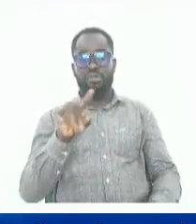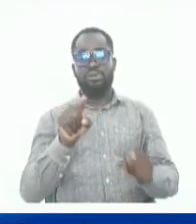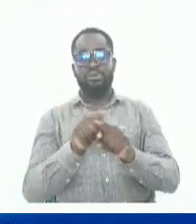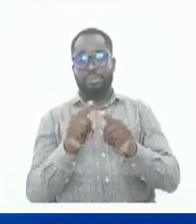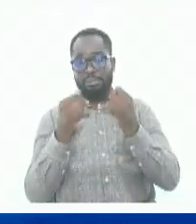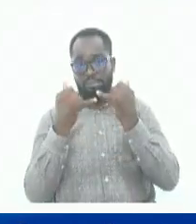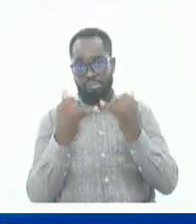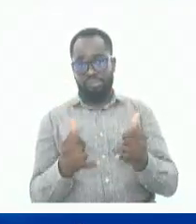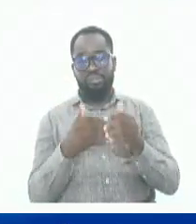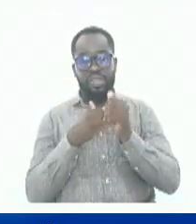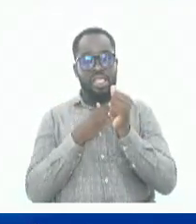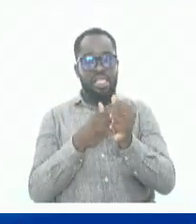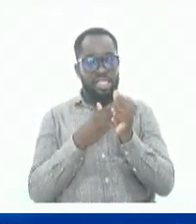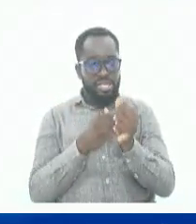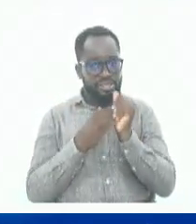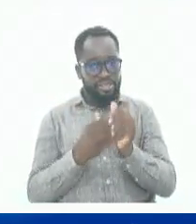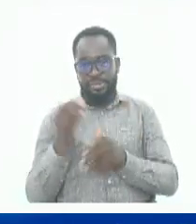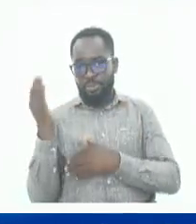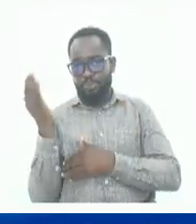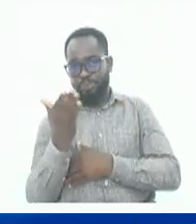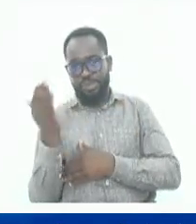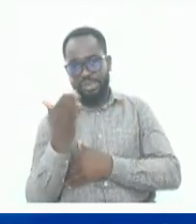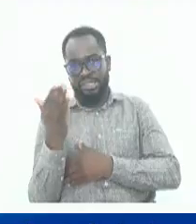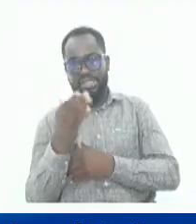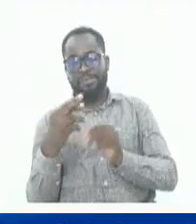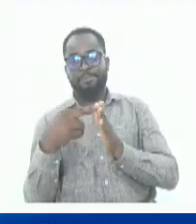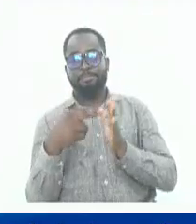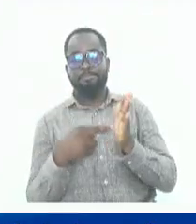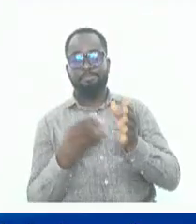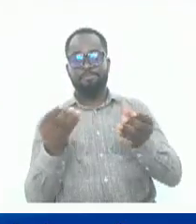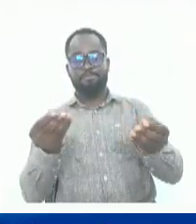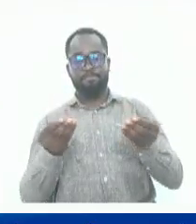of the trust to present the report.